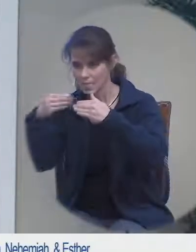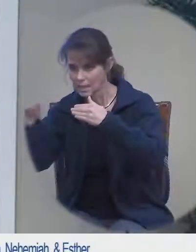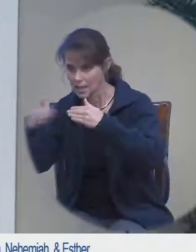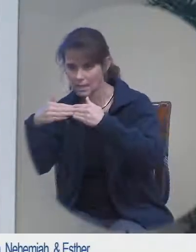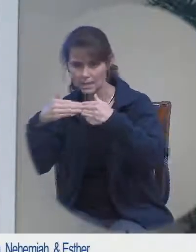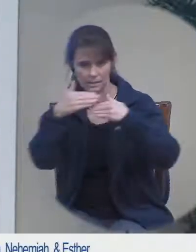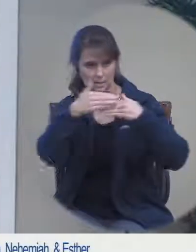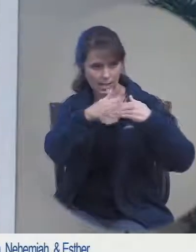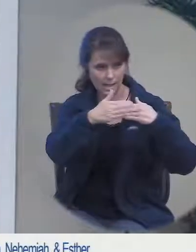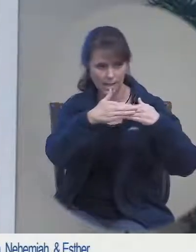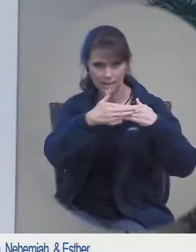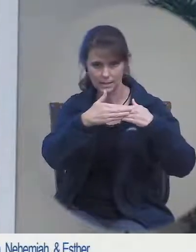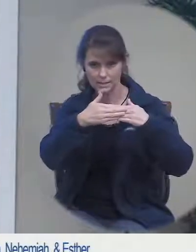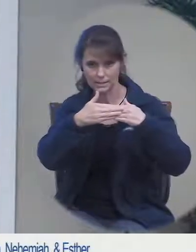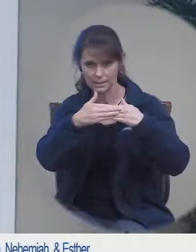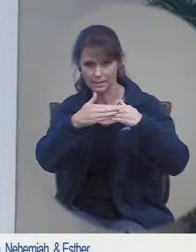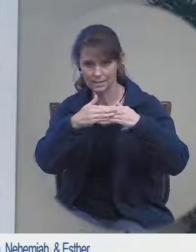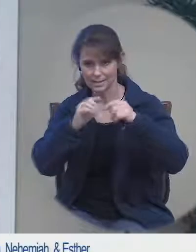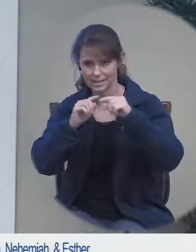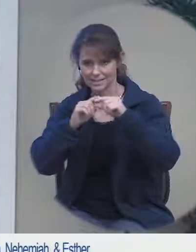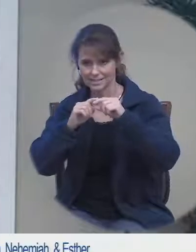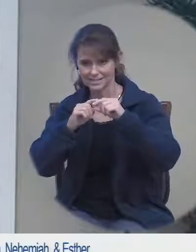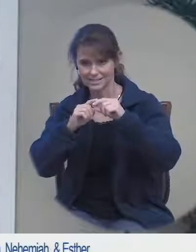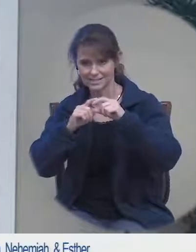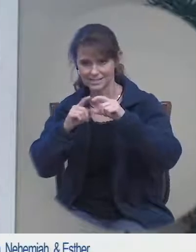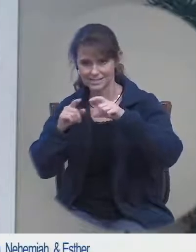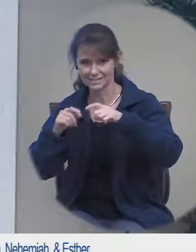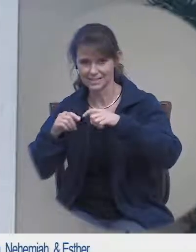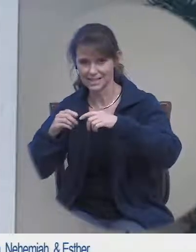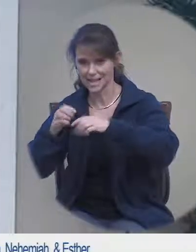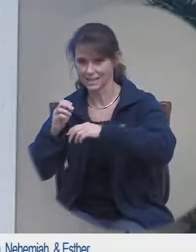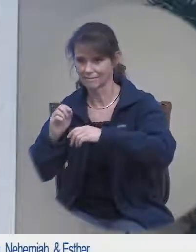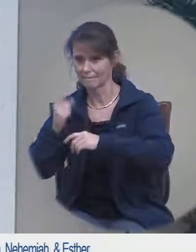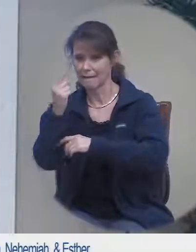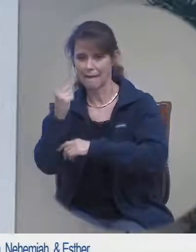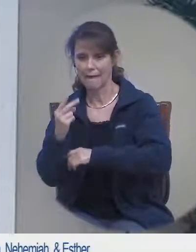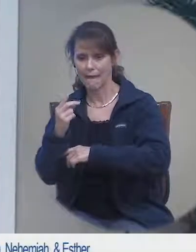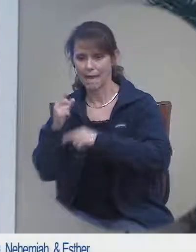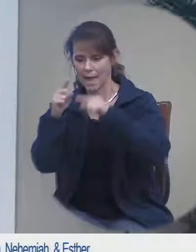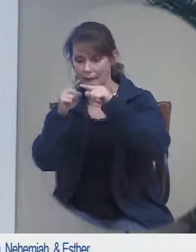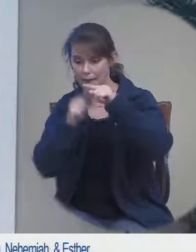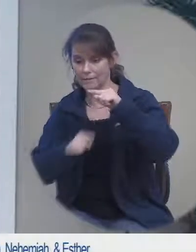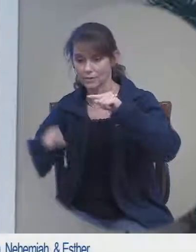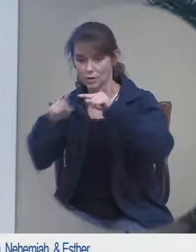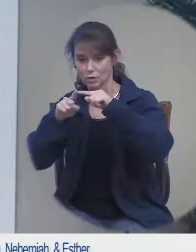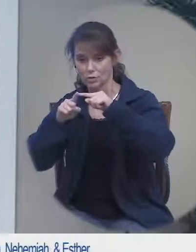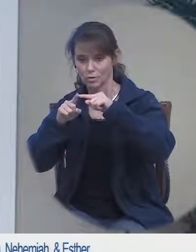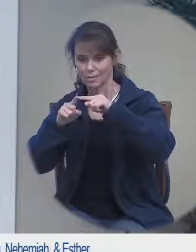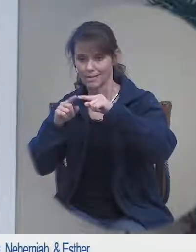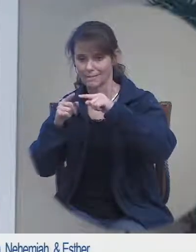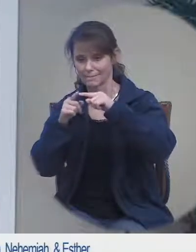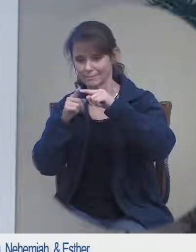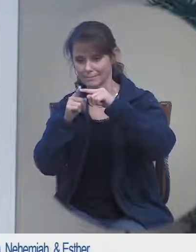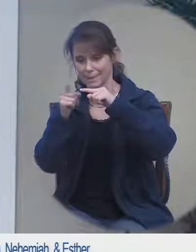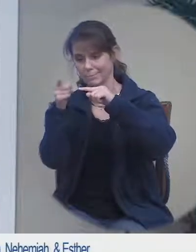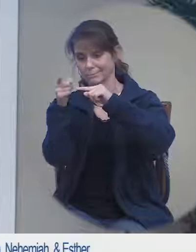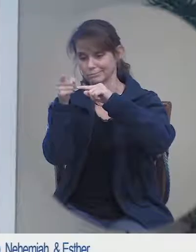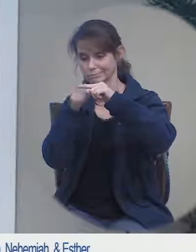location, form basically a half circle to really focus in on their worship of the temple complex. That good, Summer?